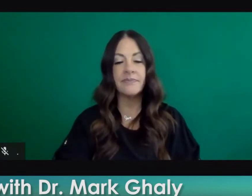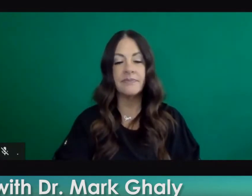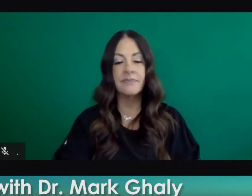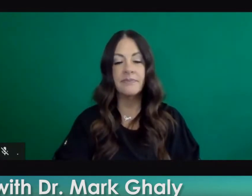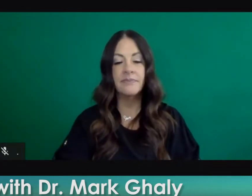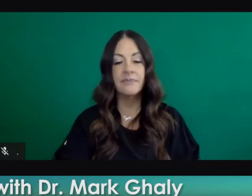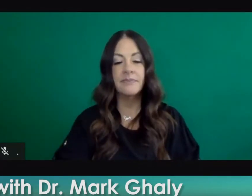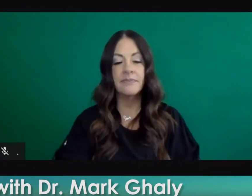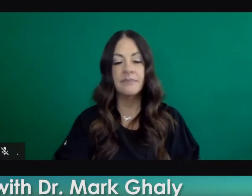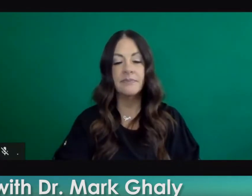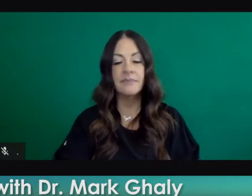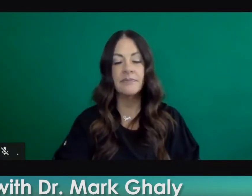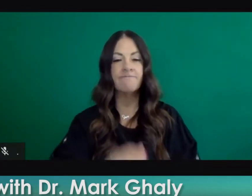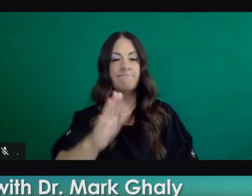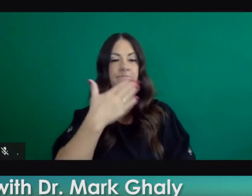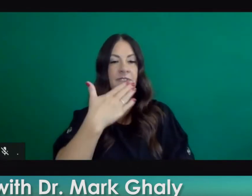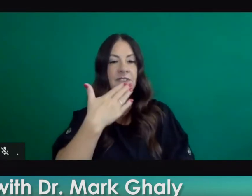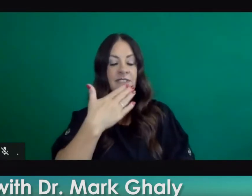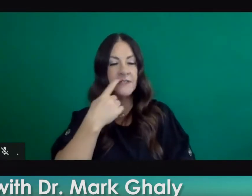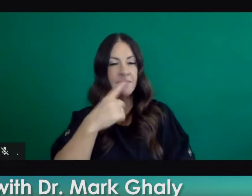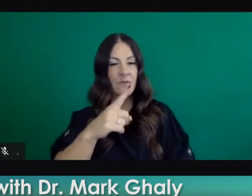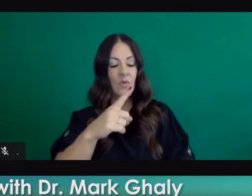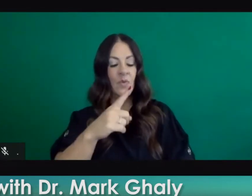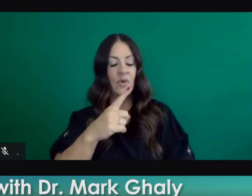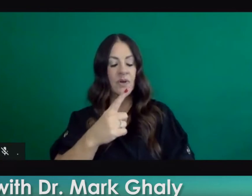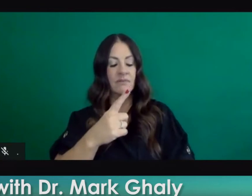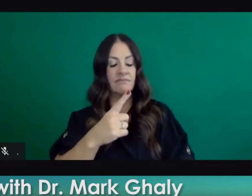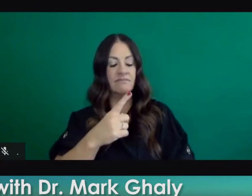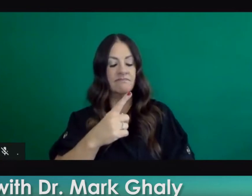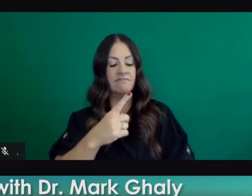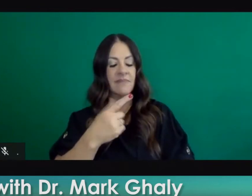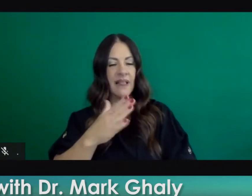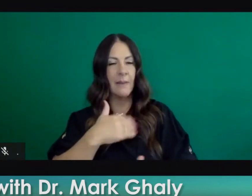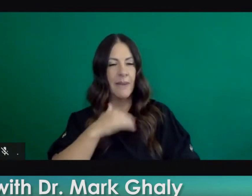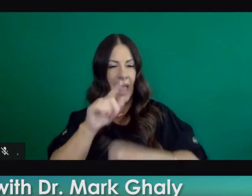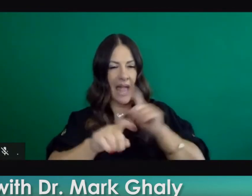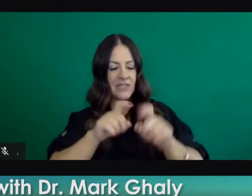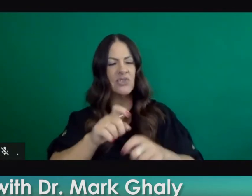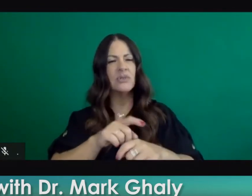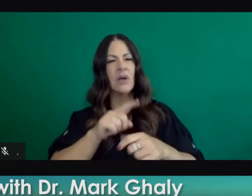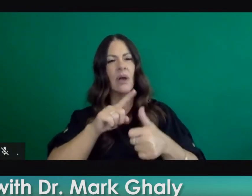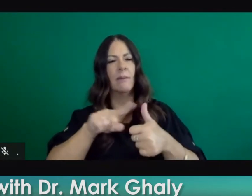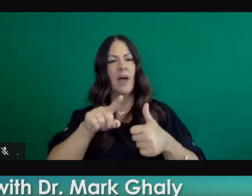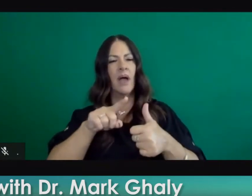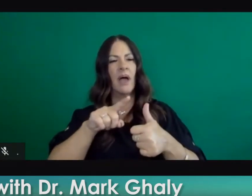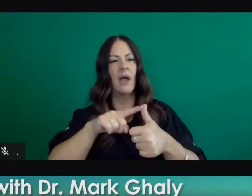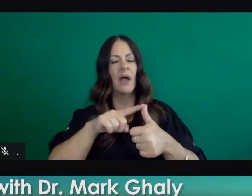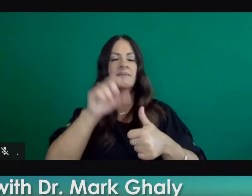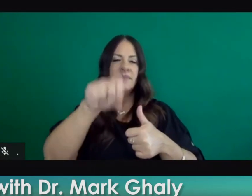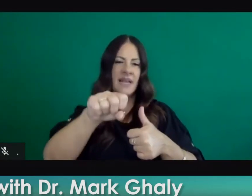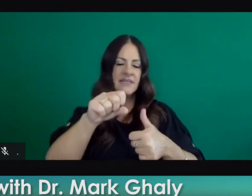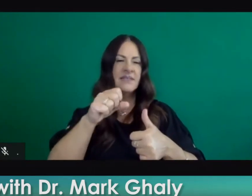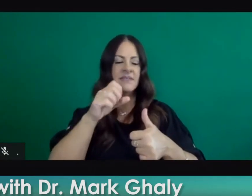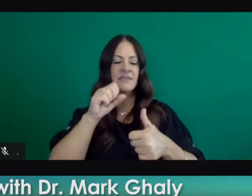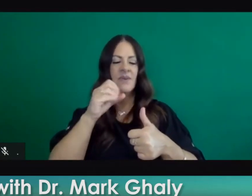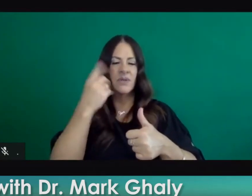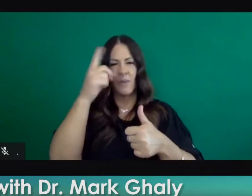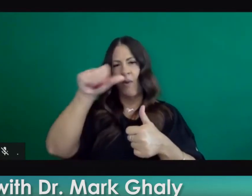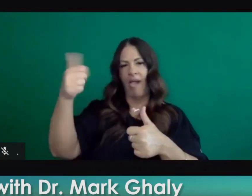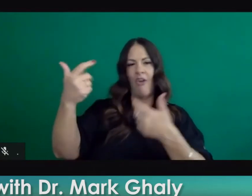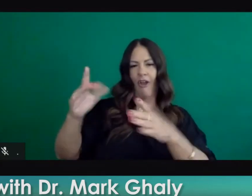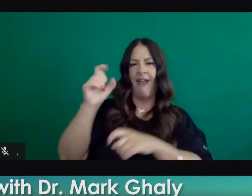Hi, Dr. Ghaly. Thanks for taking our questions. I got a couple for you. The theme park was already asked, so thank you, Wall Street Journal, for that